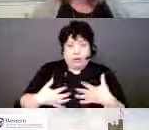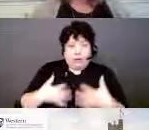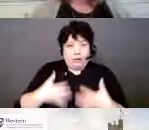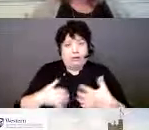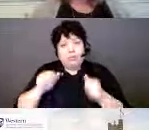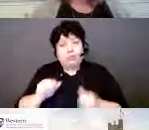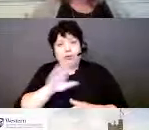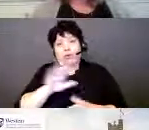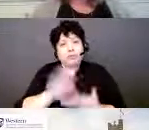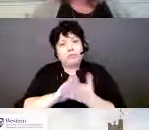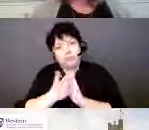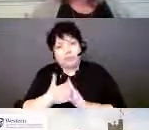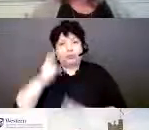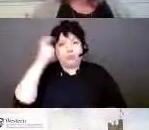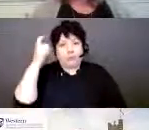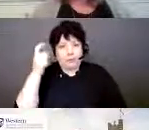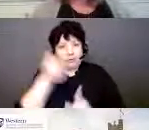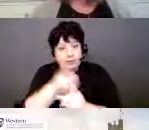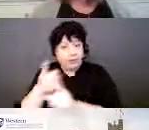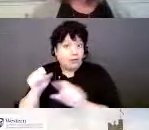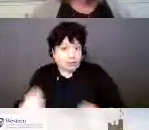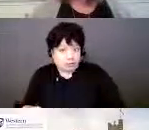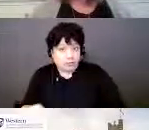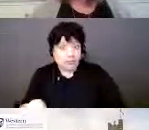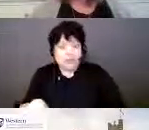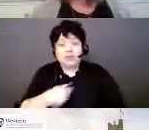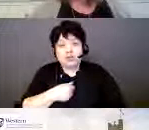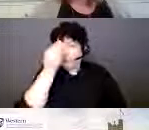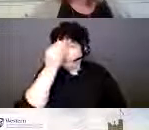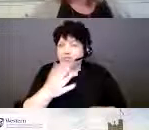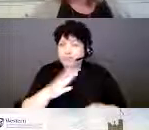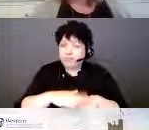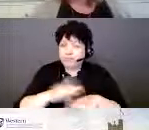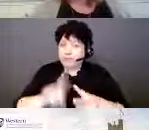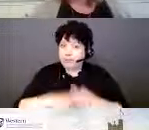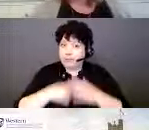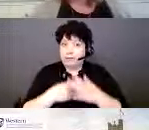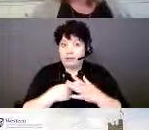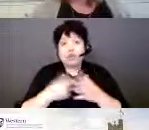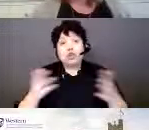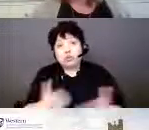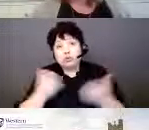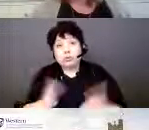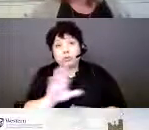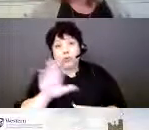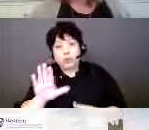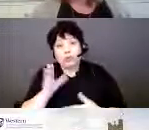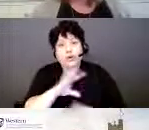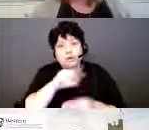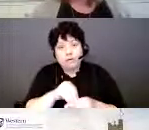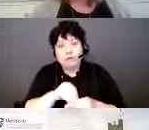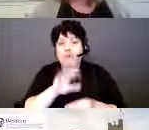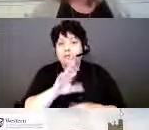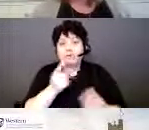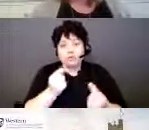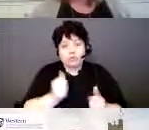symptoms yourself. So I mentioned that at the outset, and encouraging all of you to be actively involved in self-care